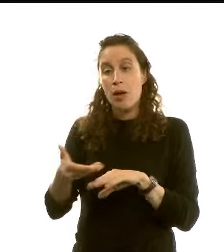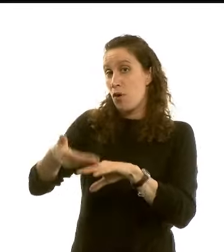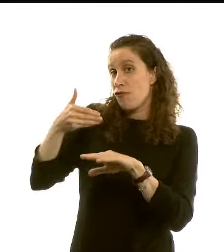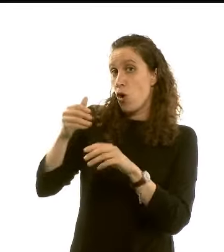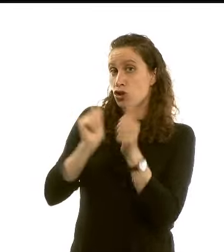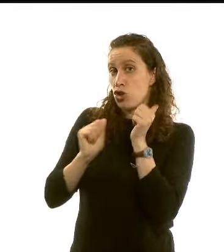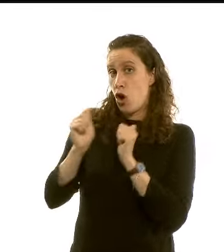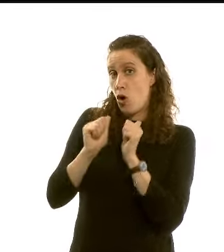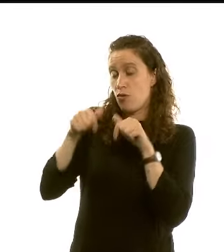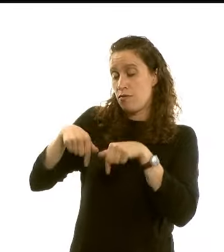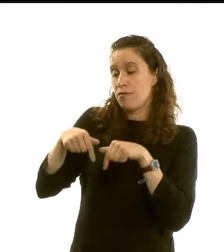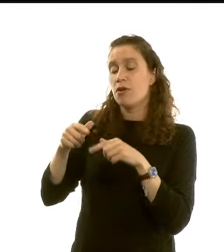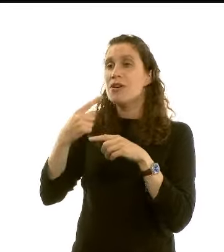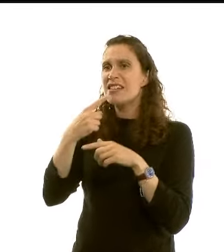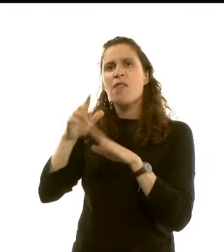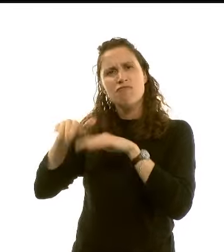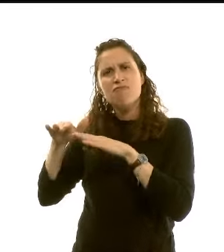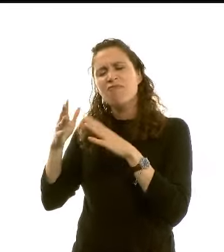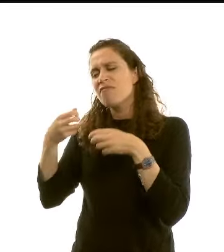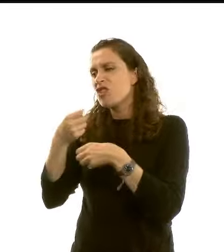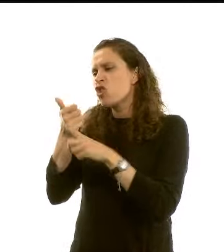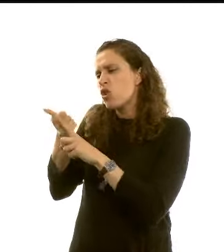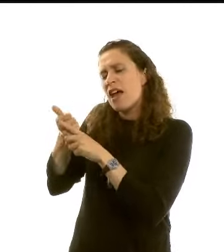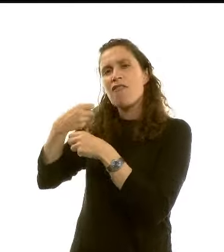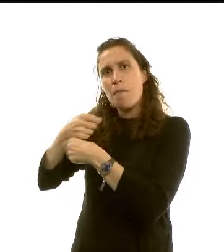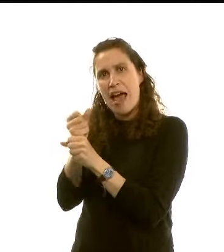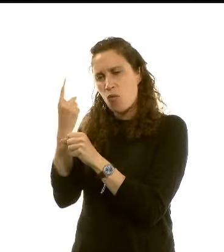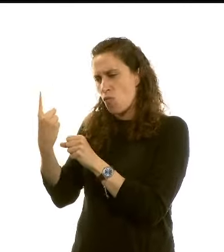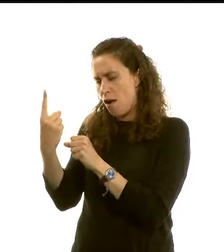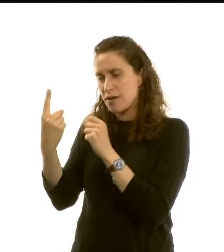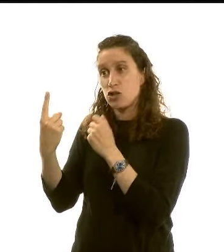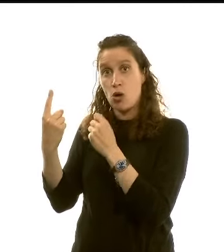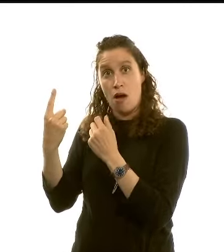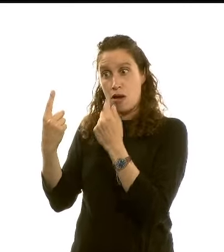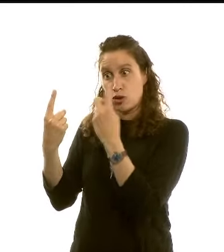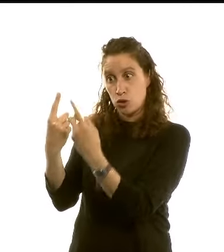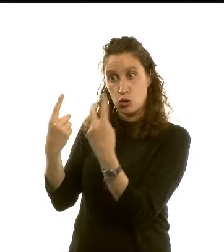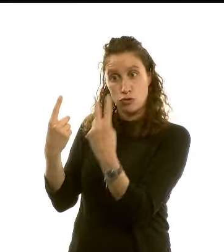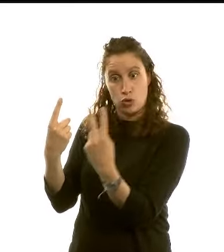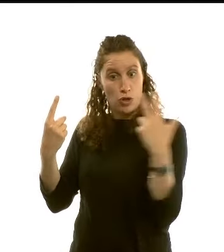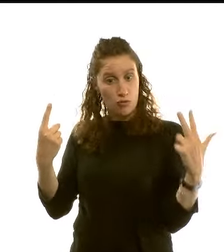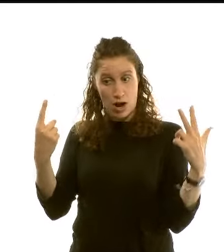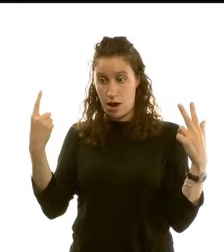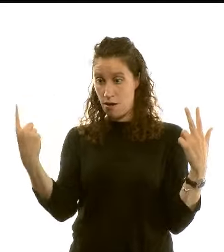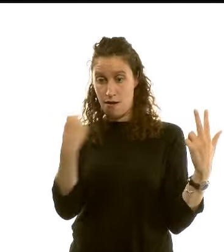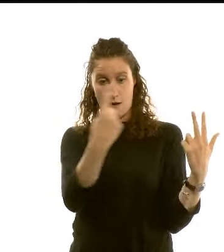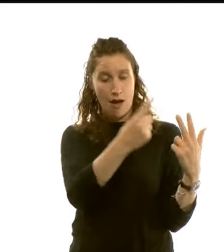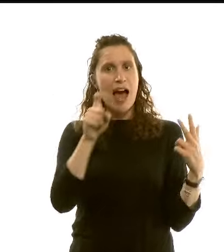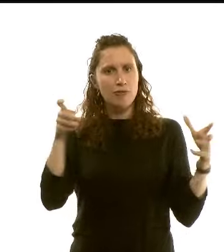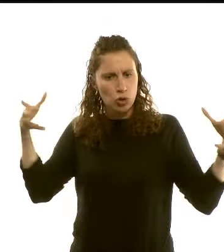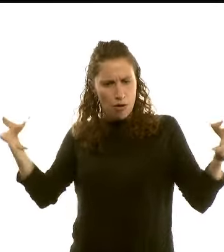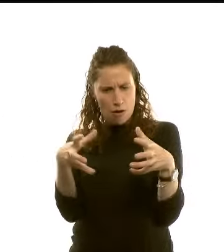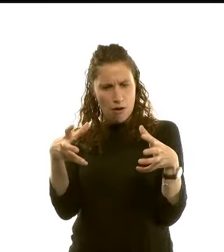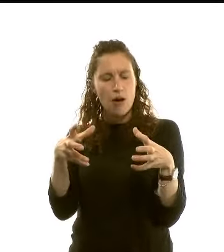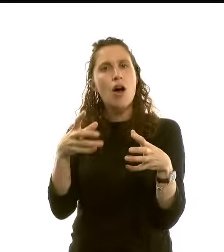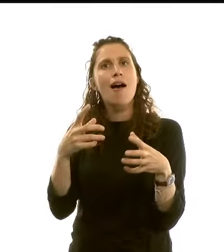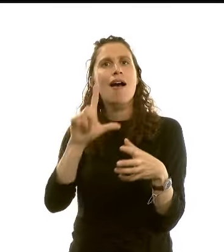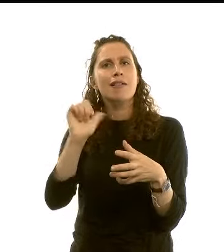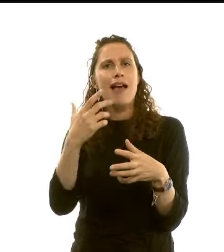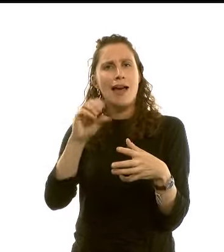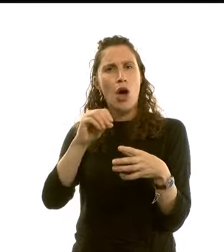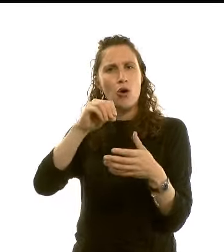of builds celebrating the special anniversary, which they now need to assemble into one final creation, an exceptionally playful LEGO brick cake that